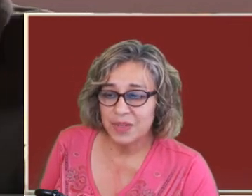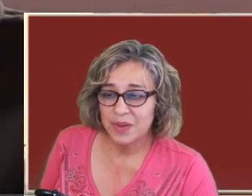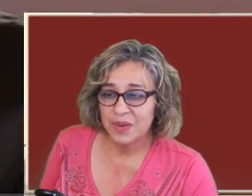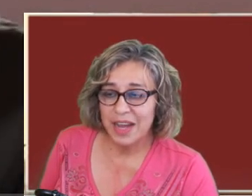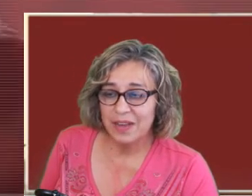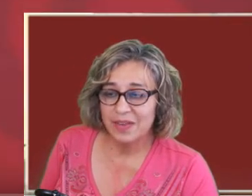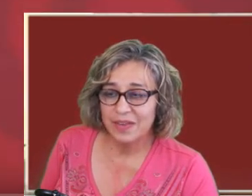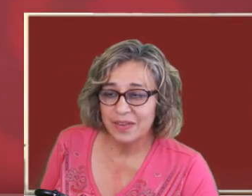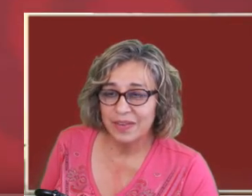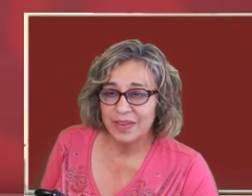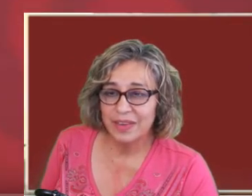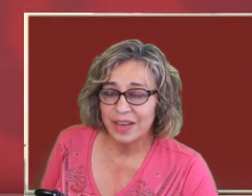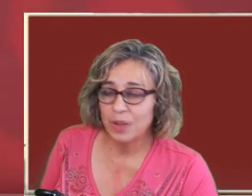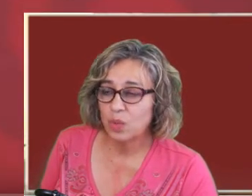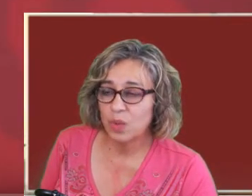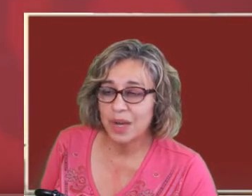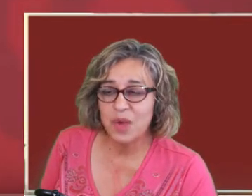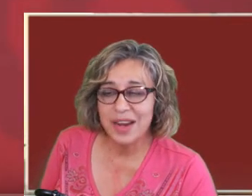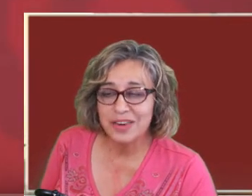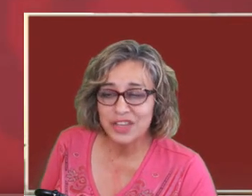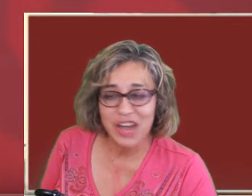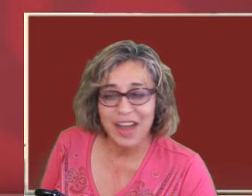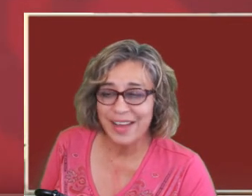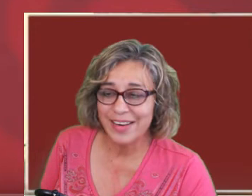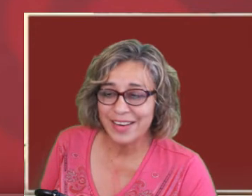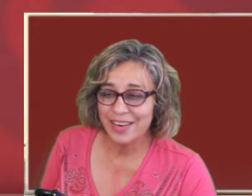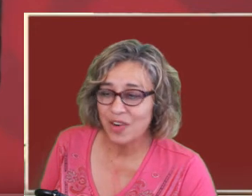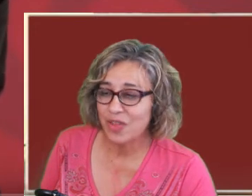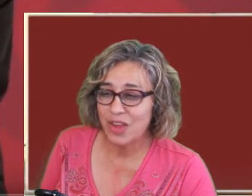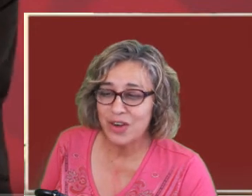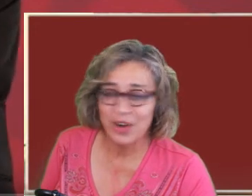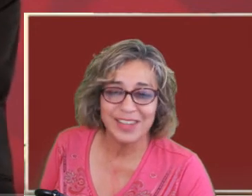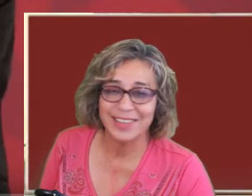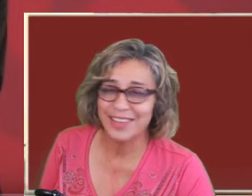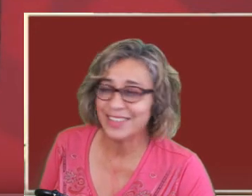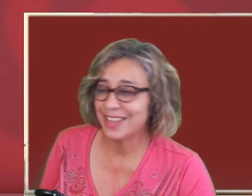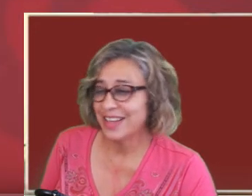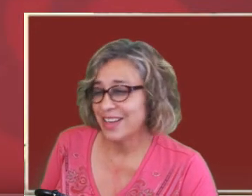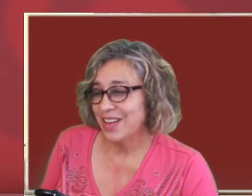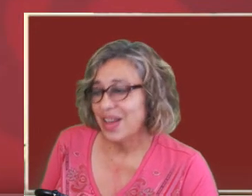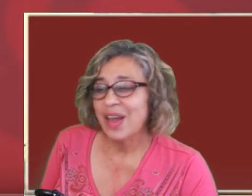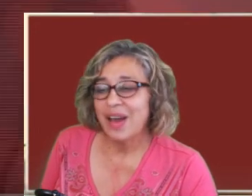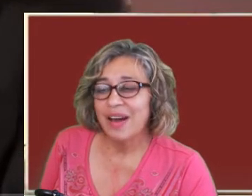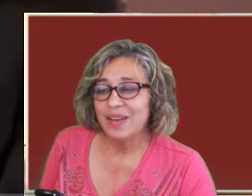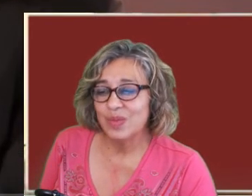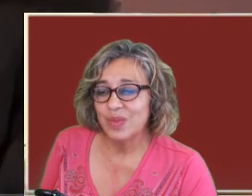So now, come rain or shine, or thunder, he says,